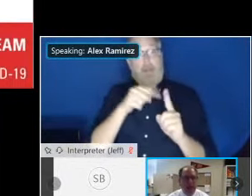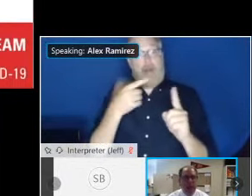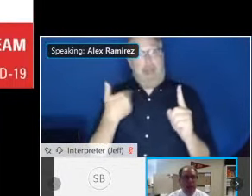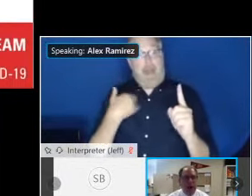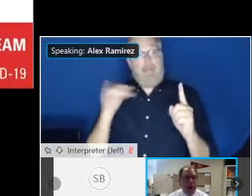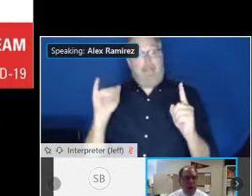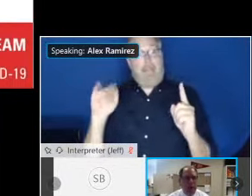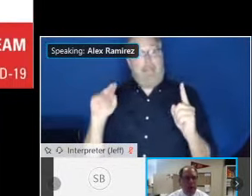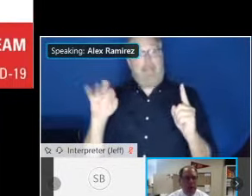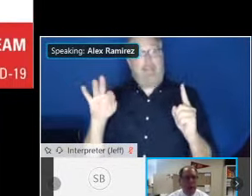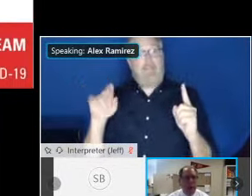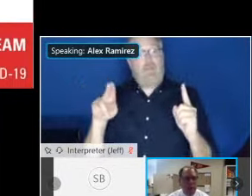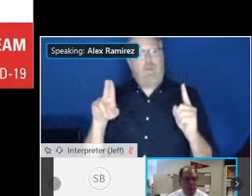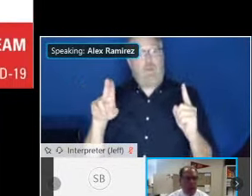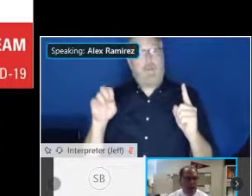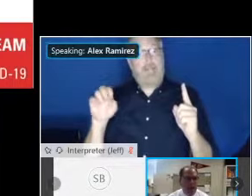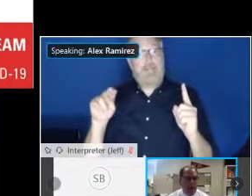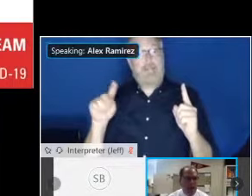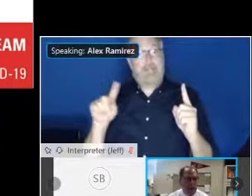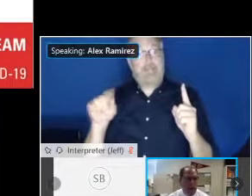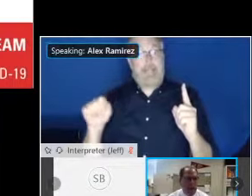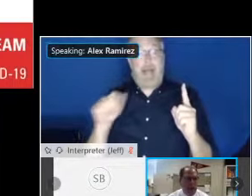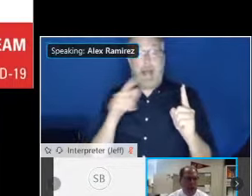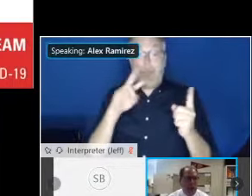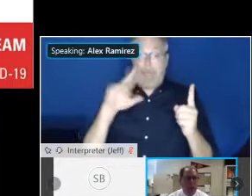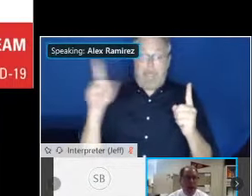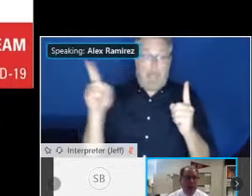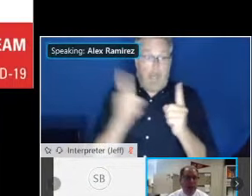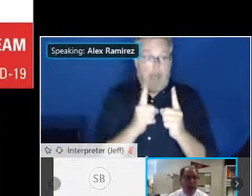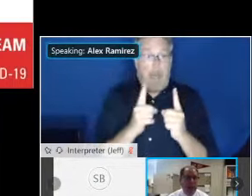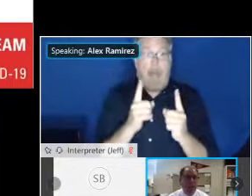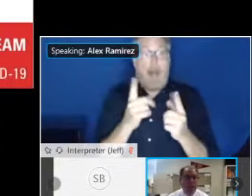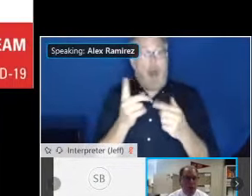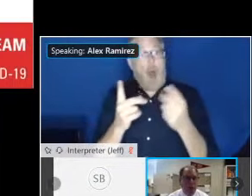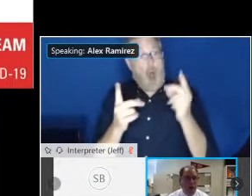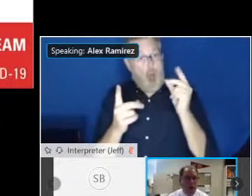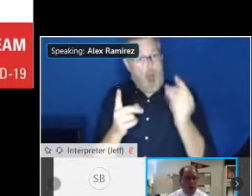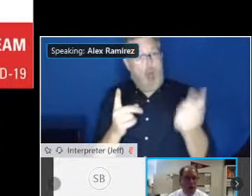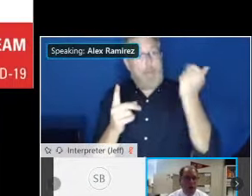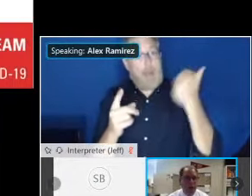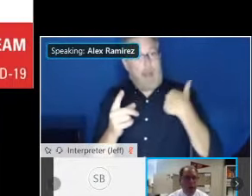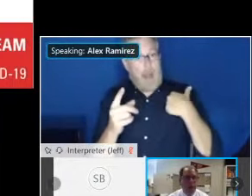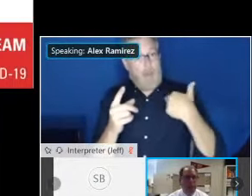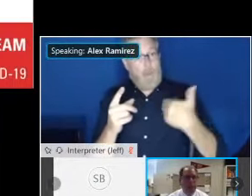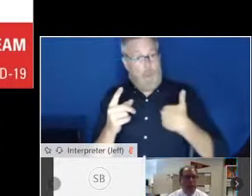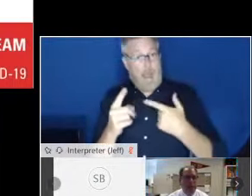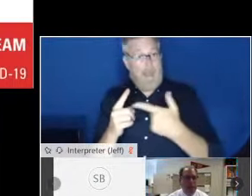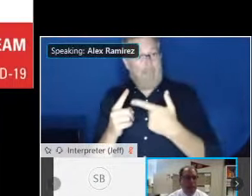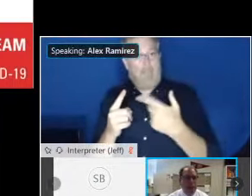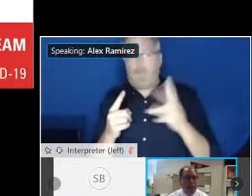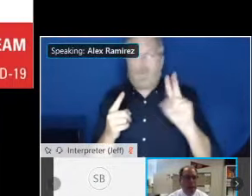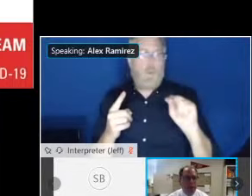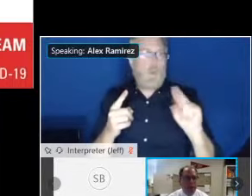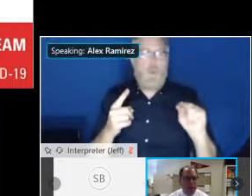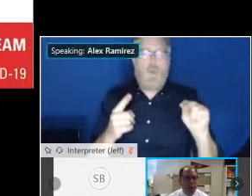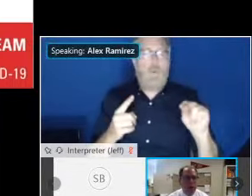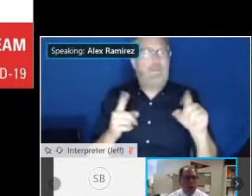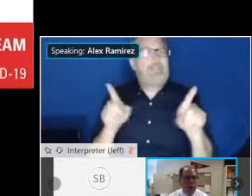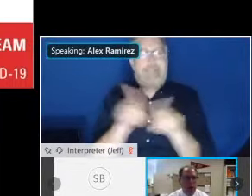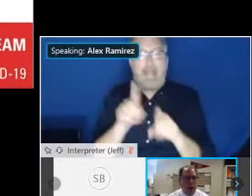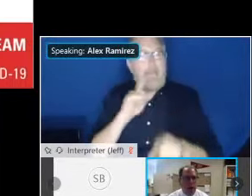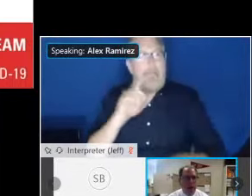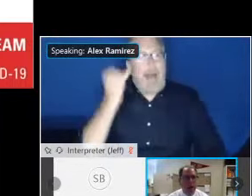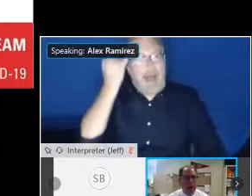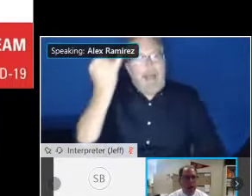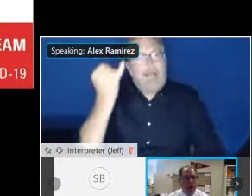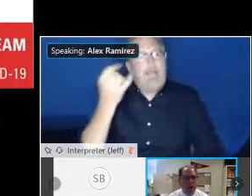influenza doesn't mean that automatically we get influenza. And it's the same for COVID. Just because somebody or a